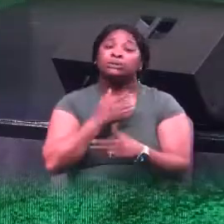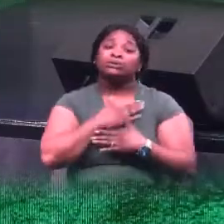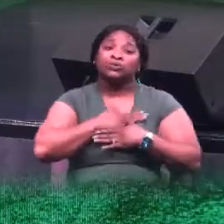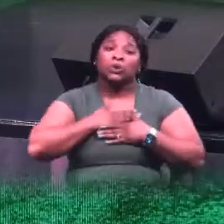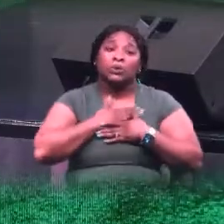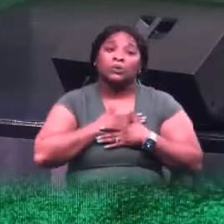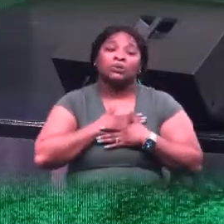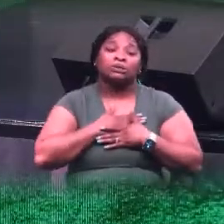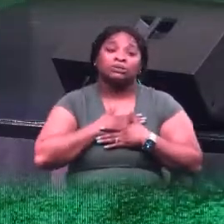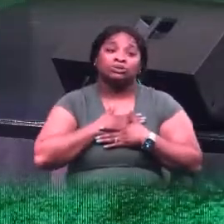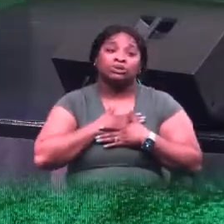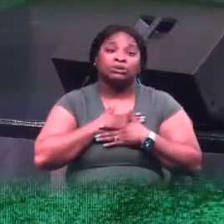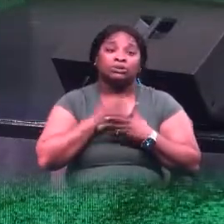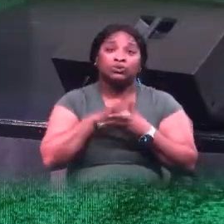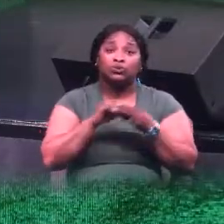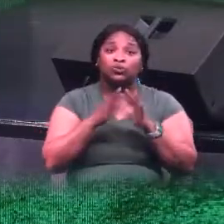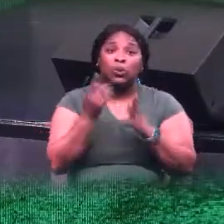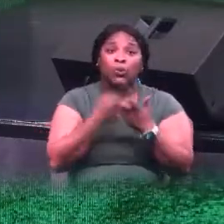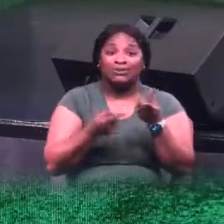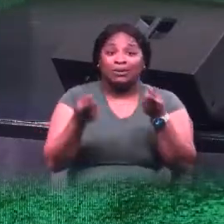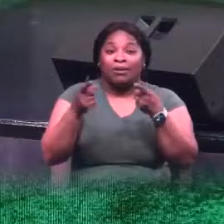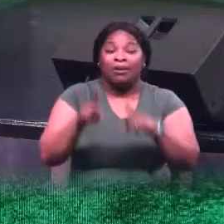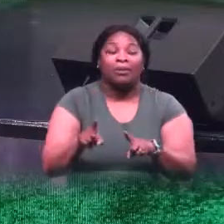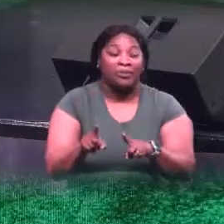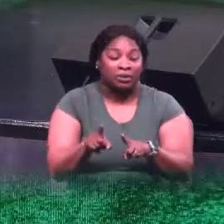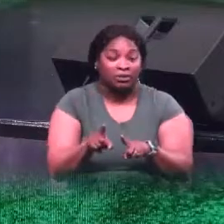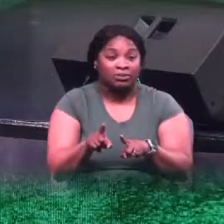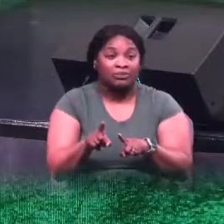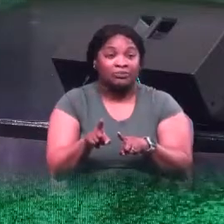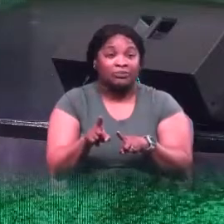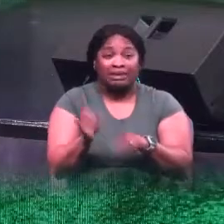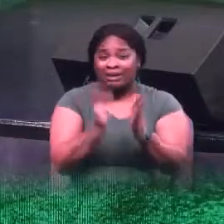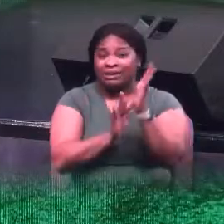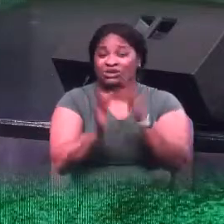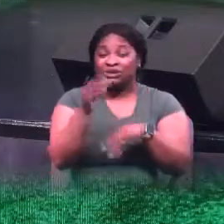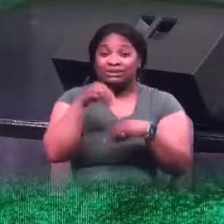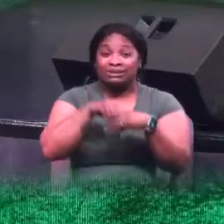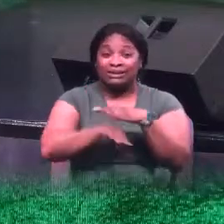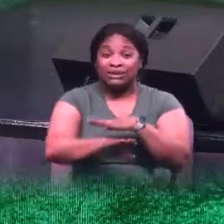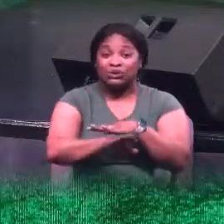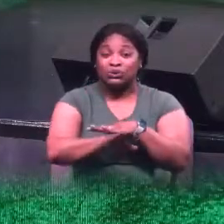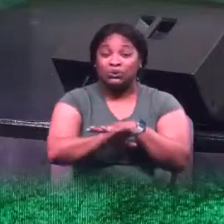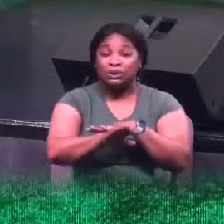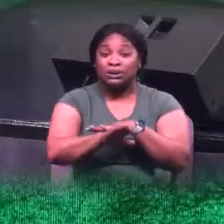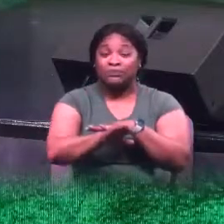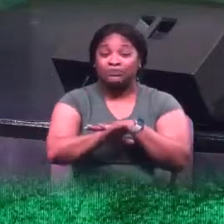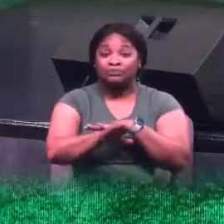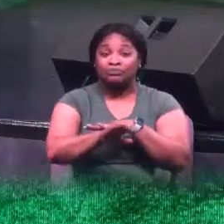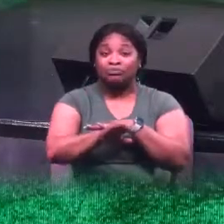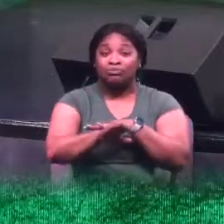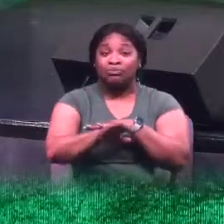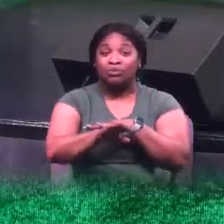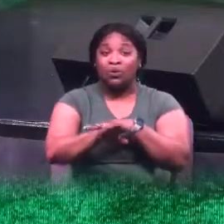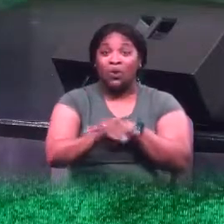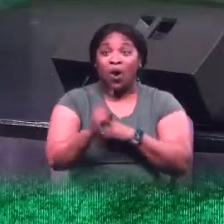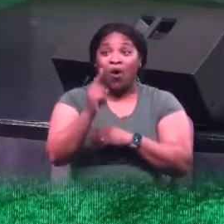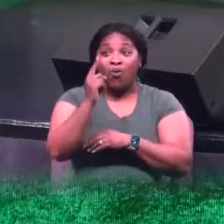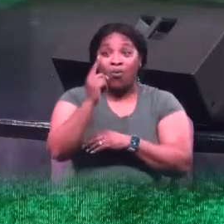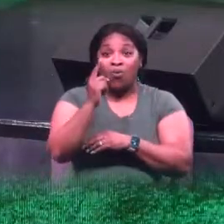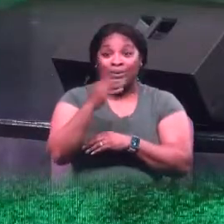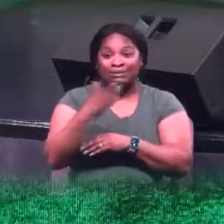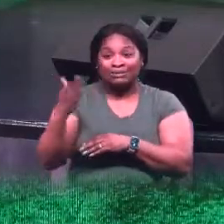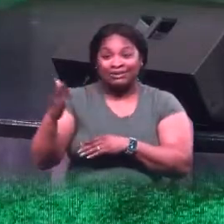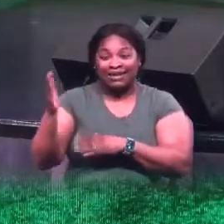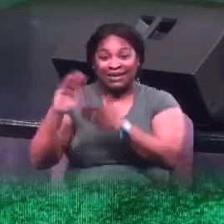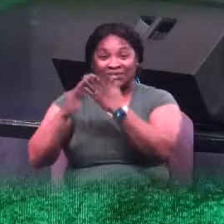appreciate contextually what's happening, that as Jesus is entering on one side of the